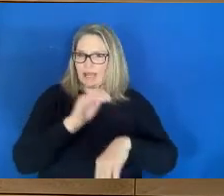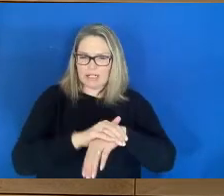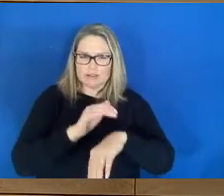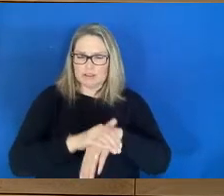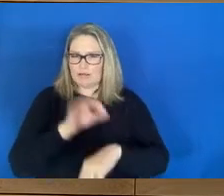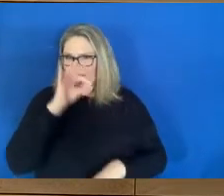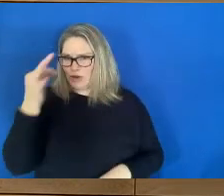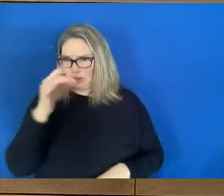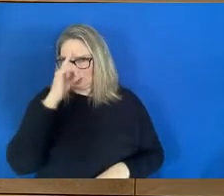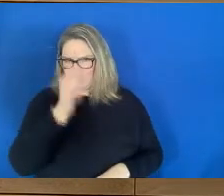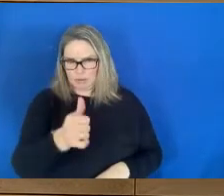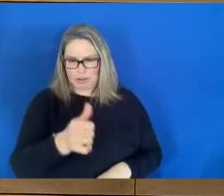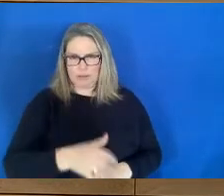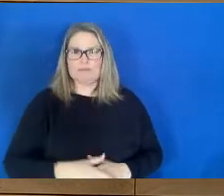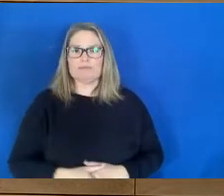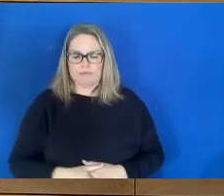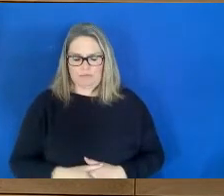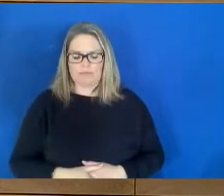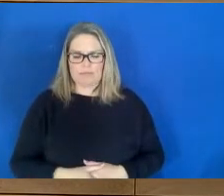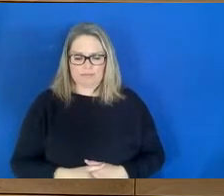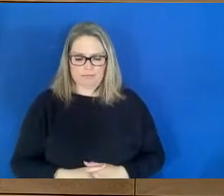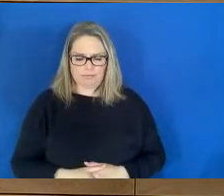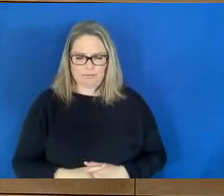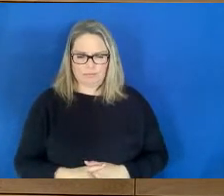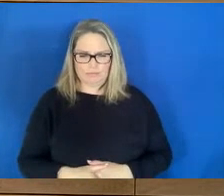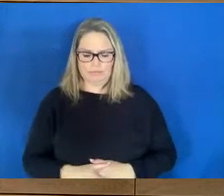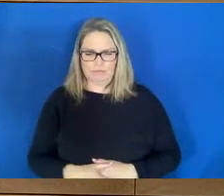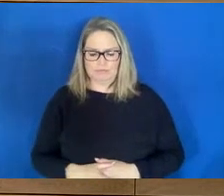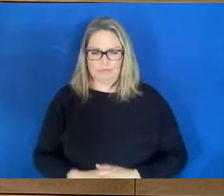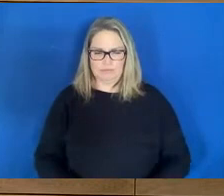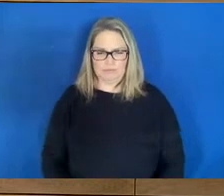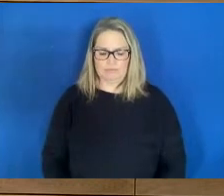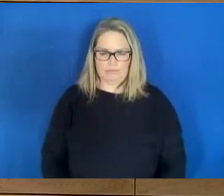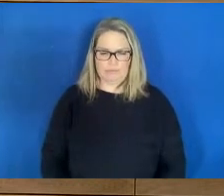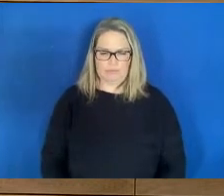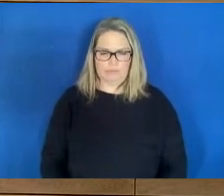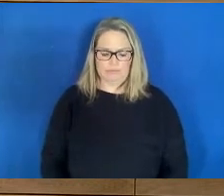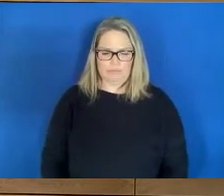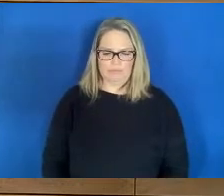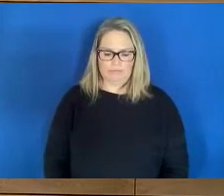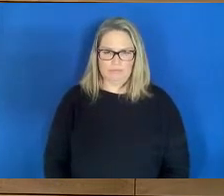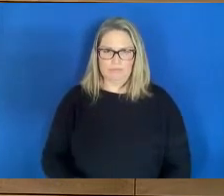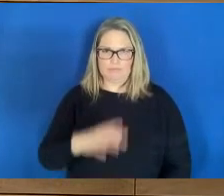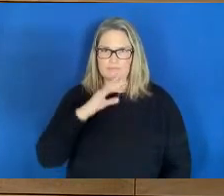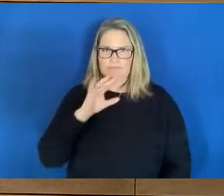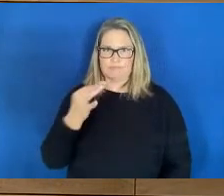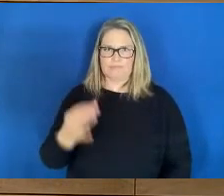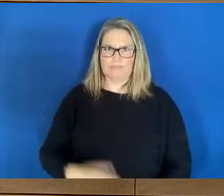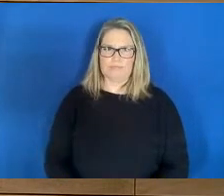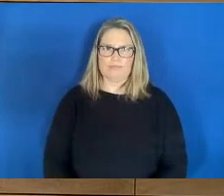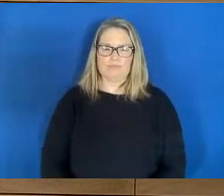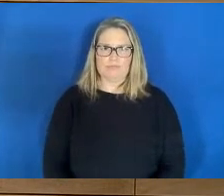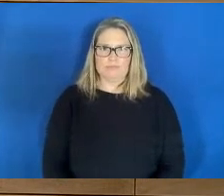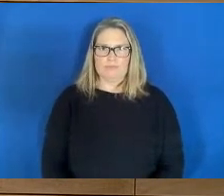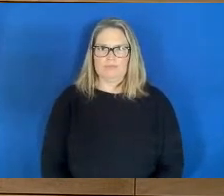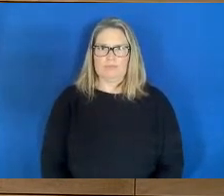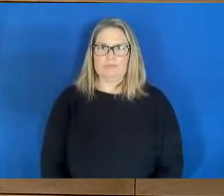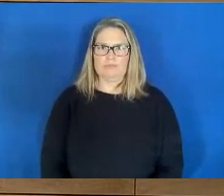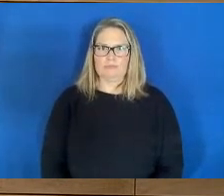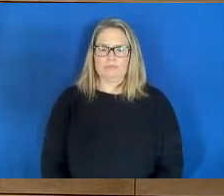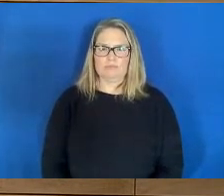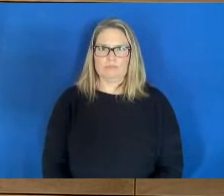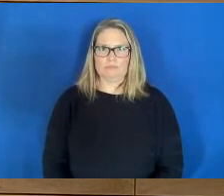choice. Nous avons 20 minutes. We have 20 minutes for questions from members of the media. I remind you, we have with us Greg